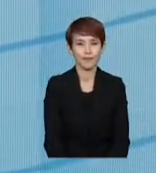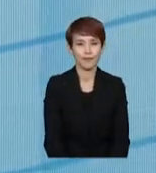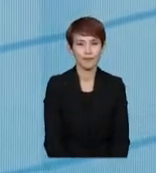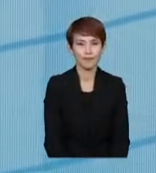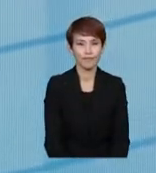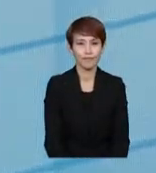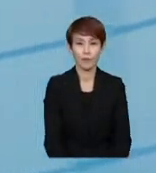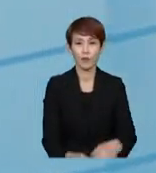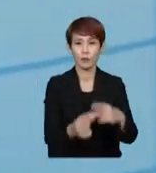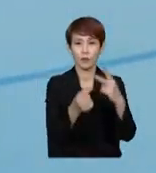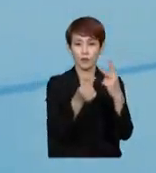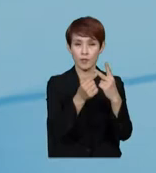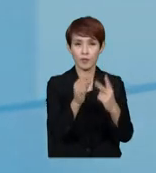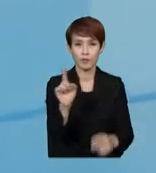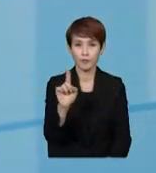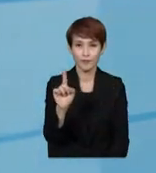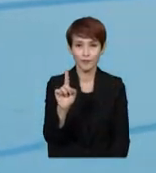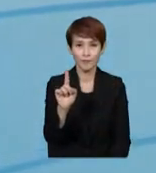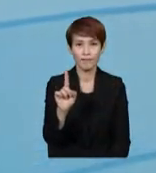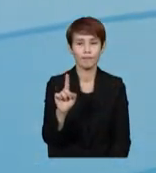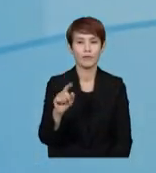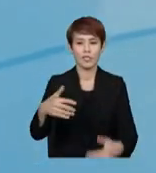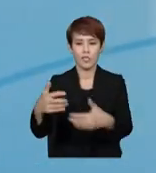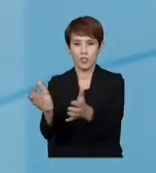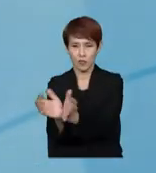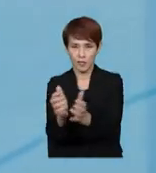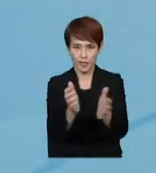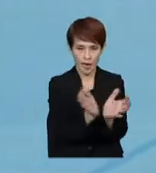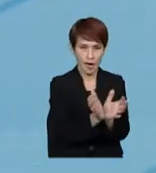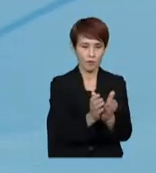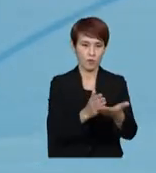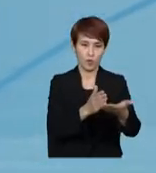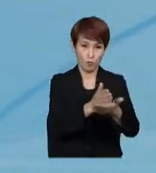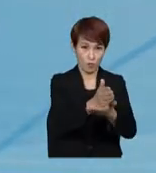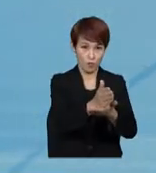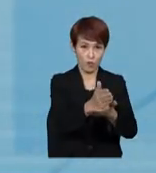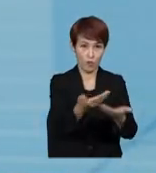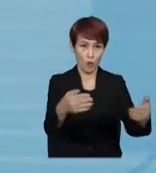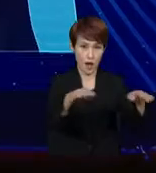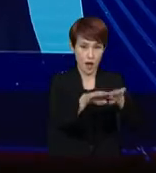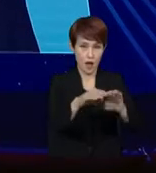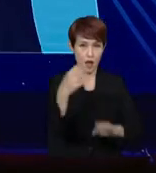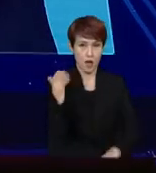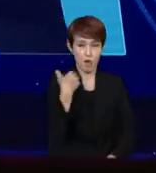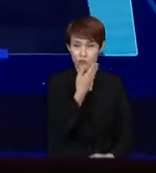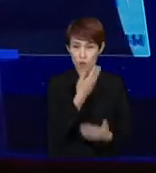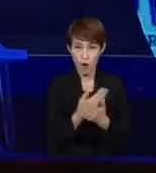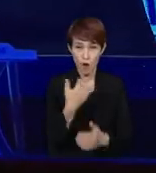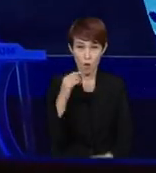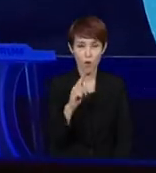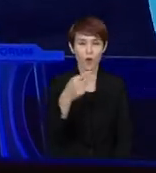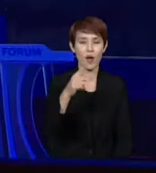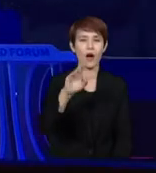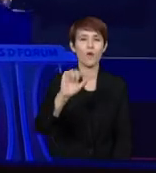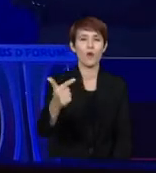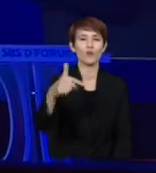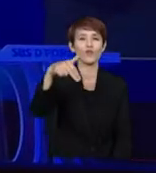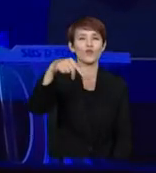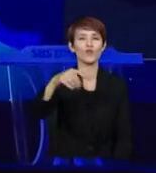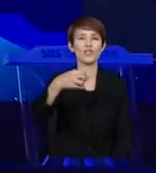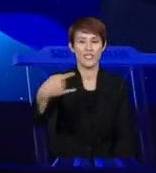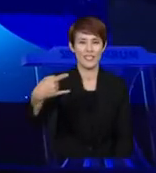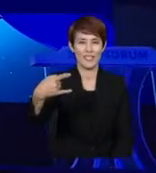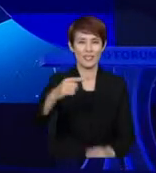of political parties and professional news organizations, pluralism. Now, of course, everybody agrees that